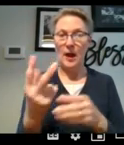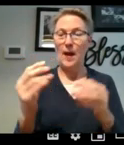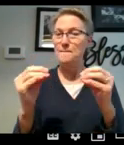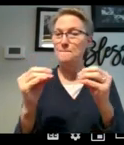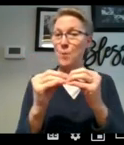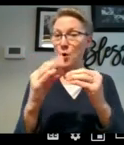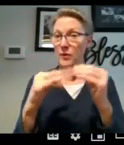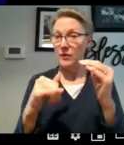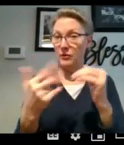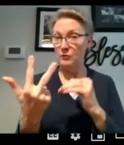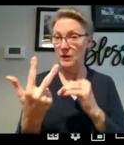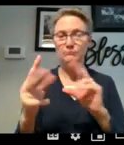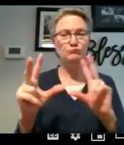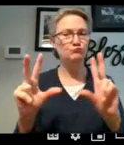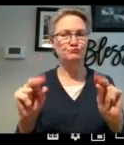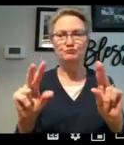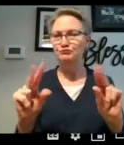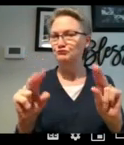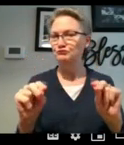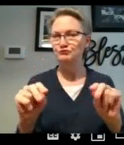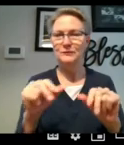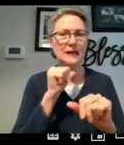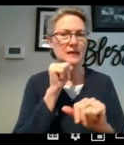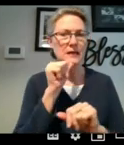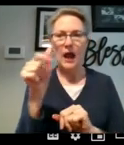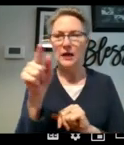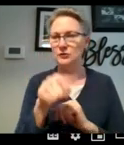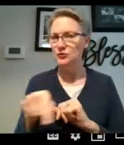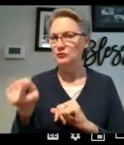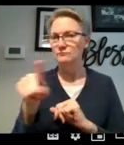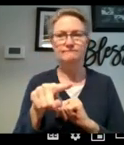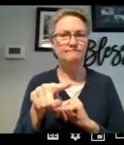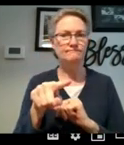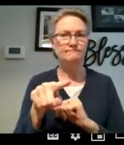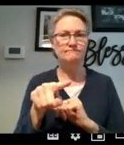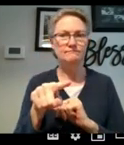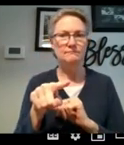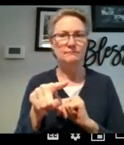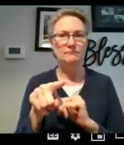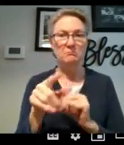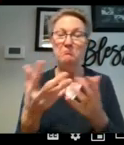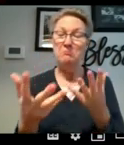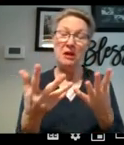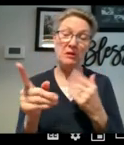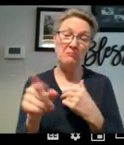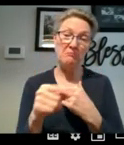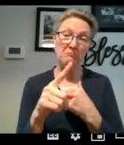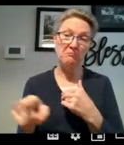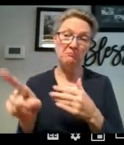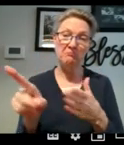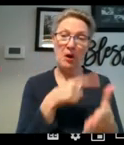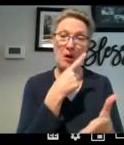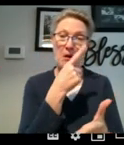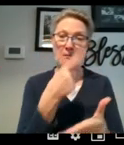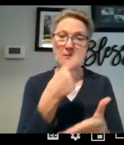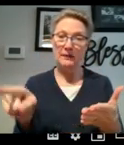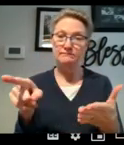not have more than 3 sides. So you will not circle it, or if you want, you can put an X through